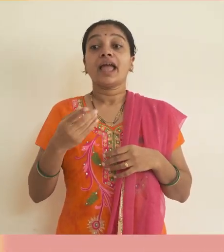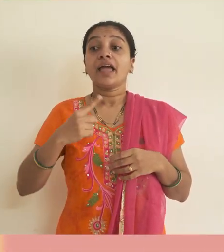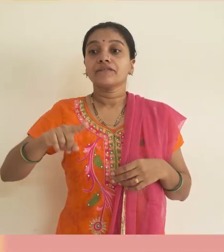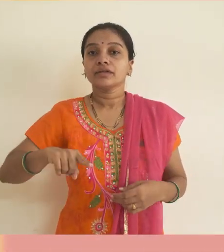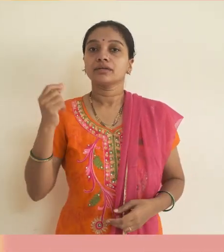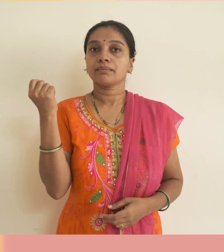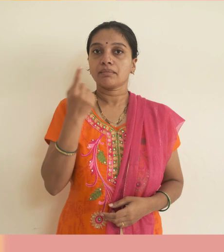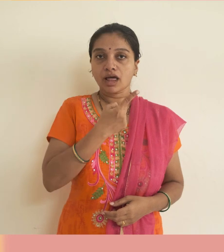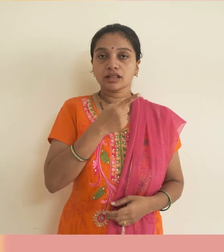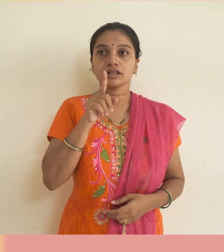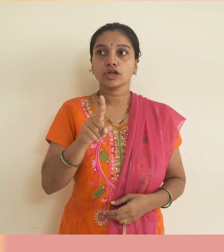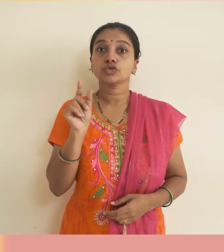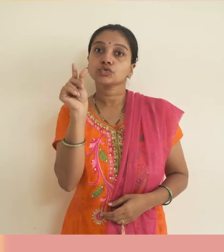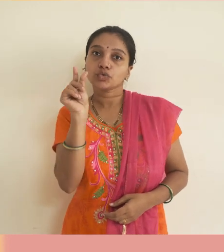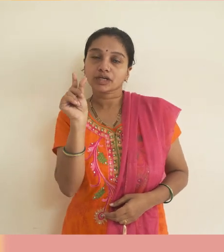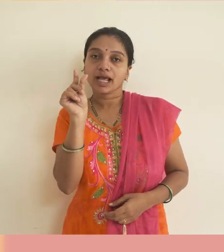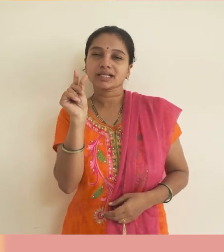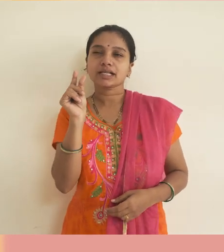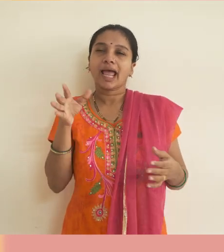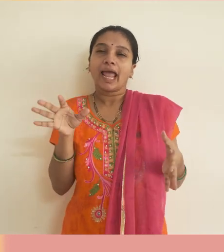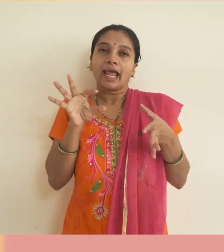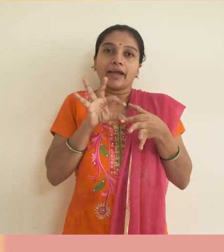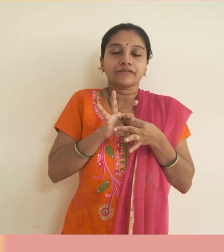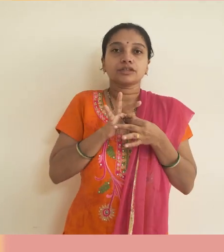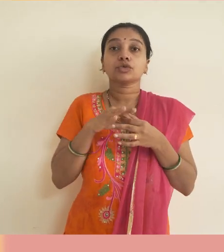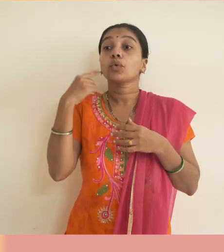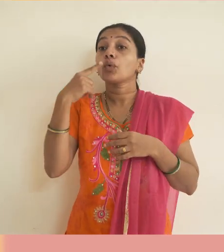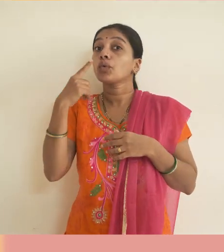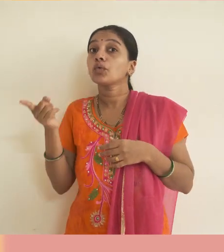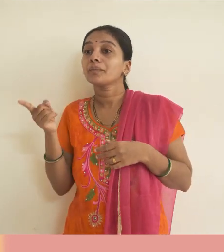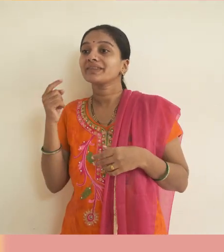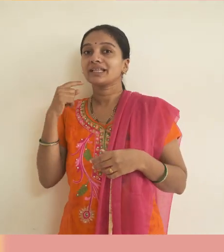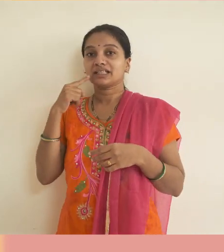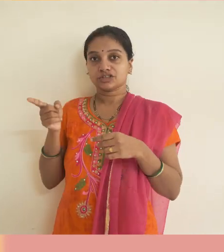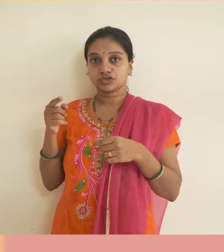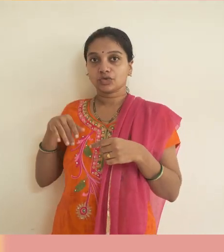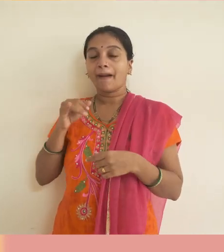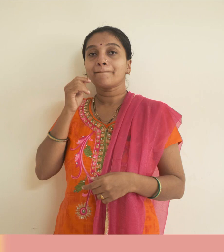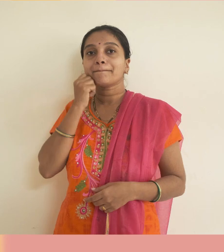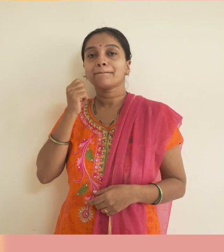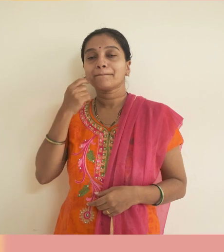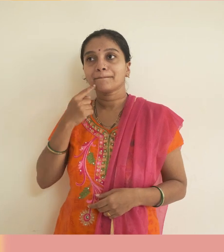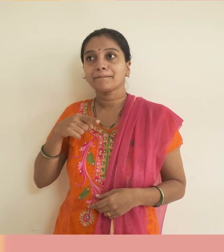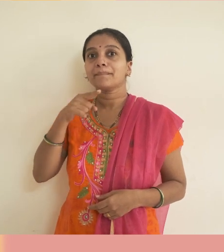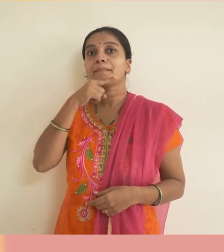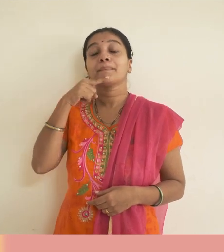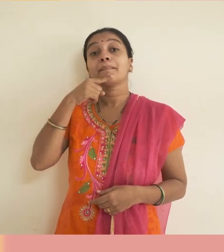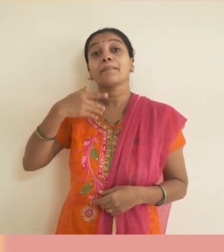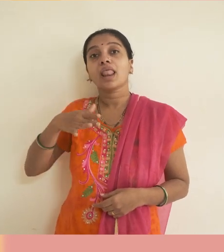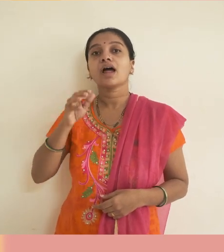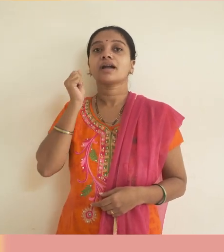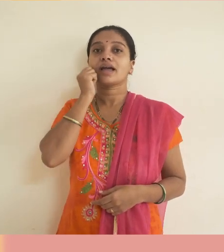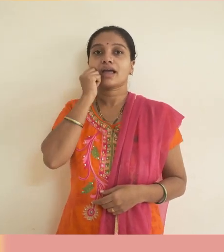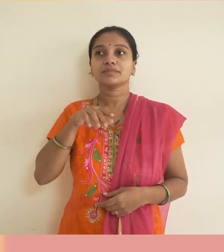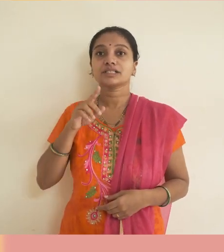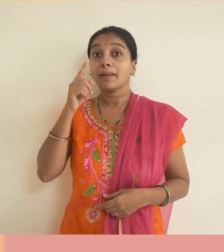intercourse. Every month, the uterus, also referred to as the womb, forms a lining of blood and